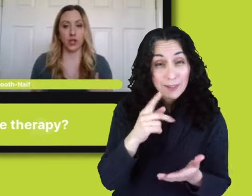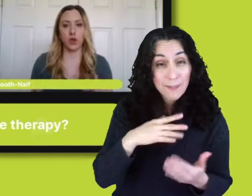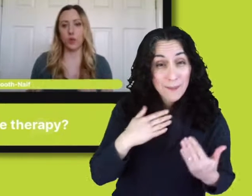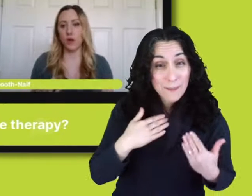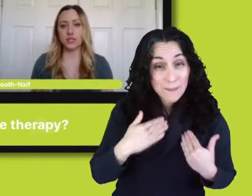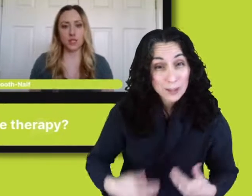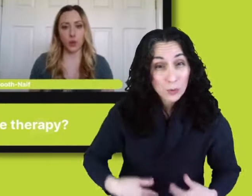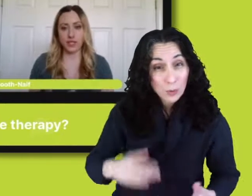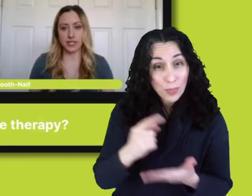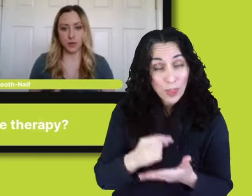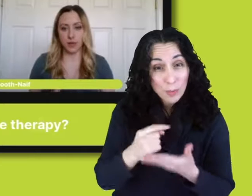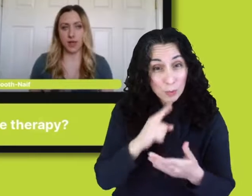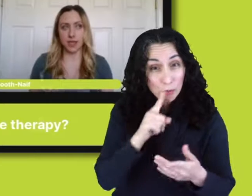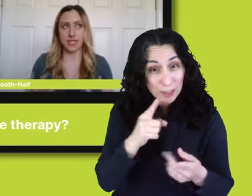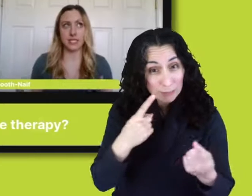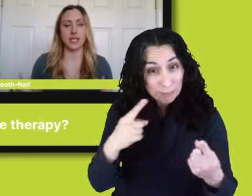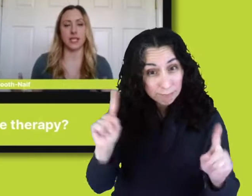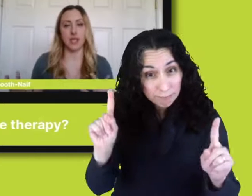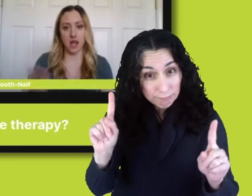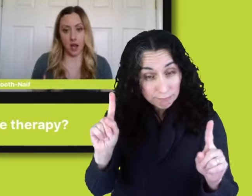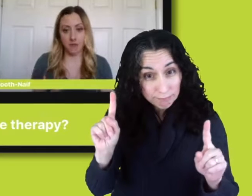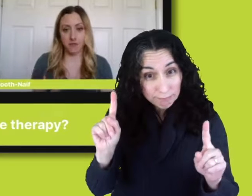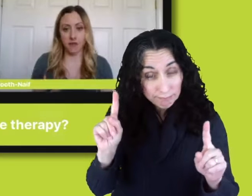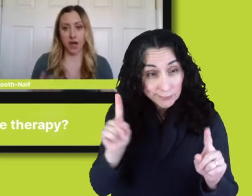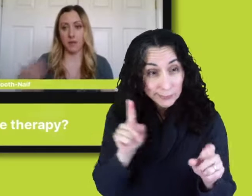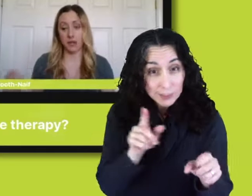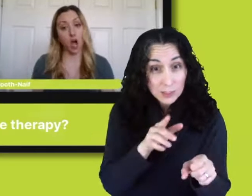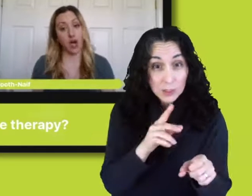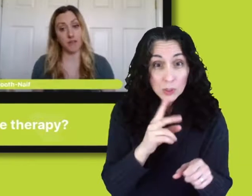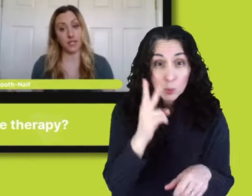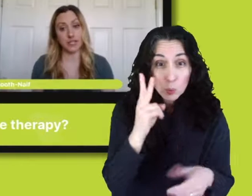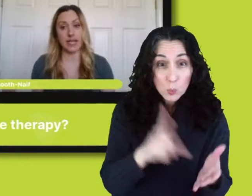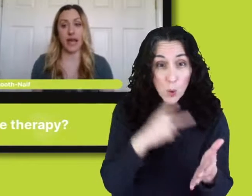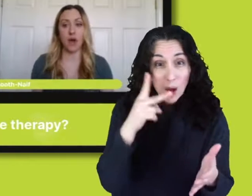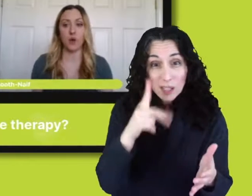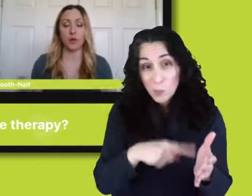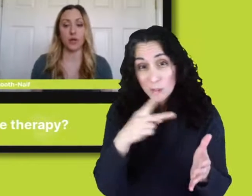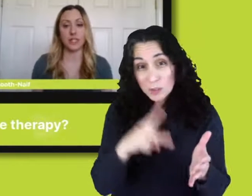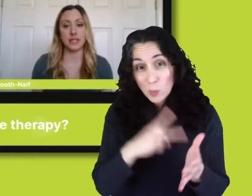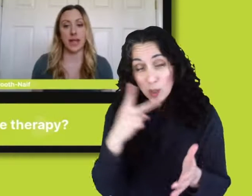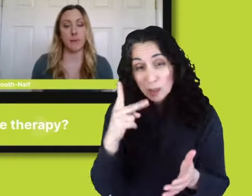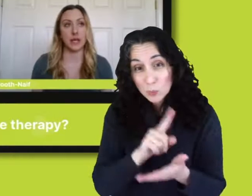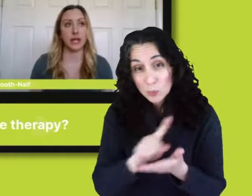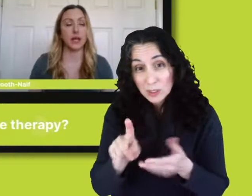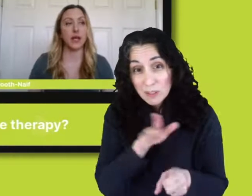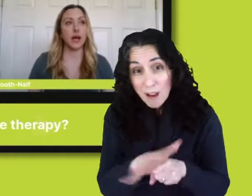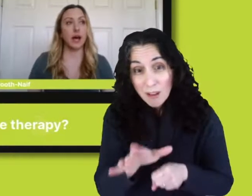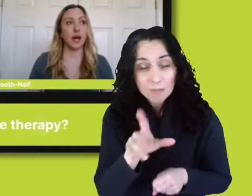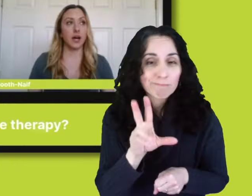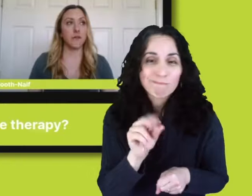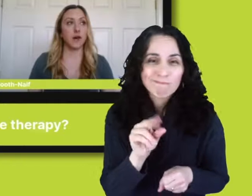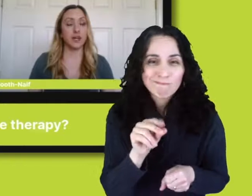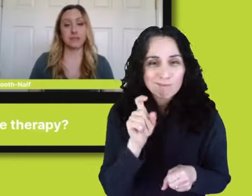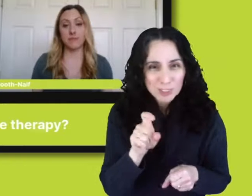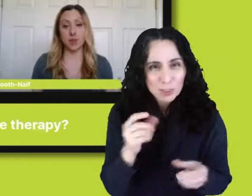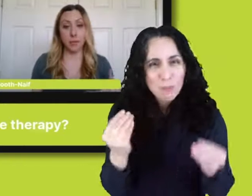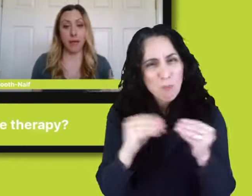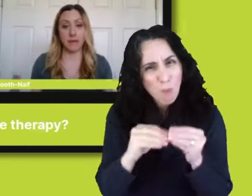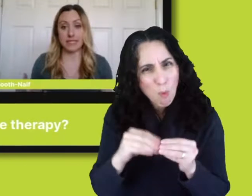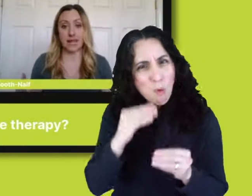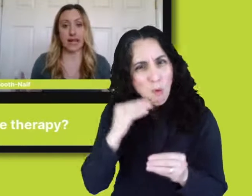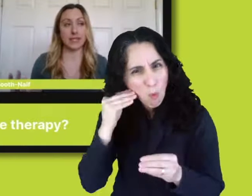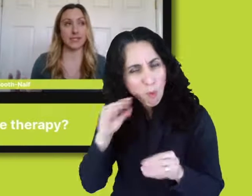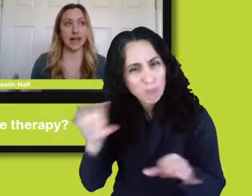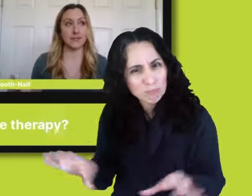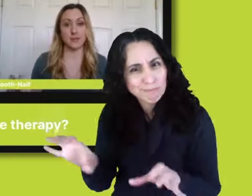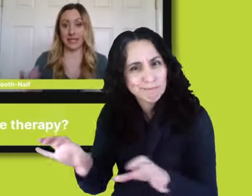we're learning, once or twice a week isn't enough in office. And now with quarantine happening, us,